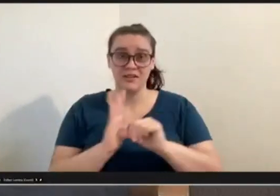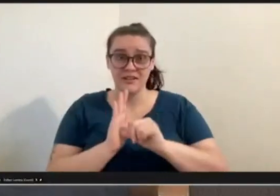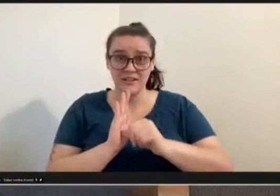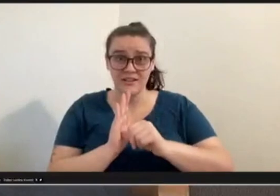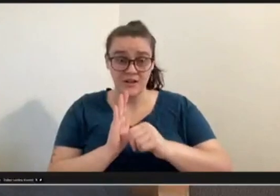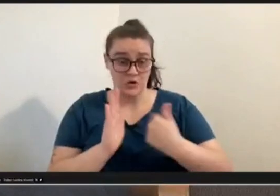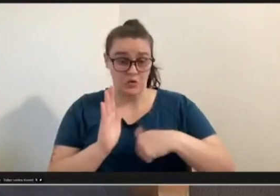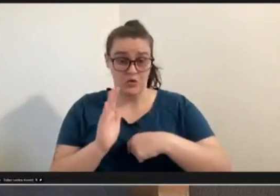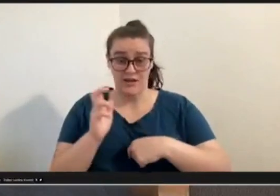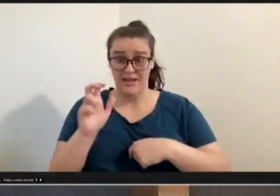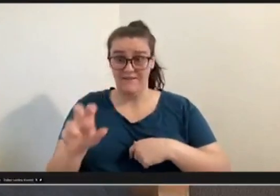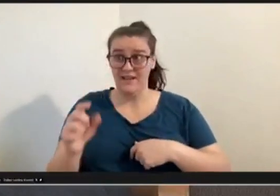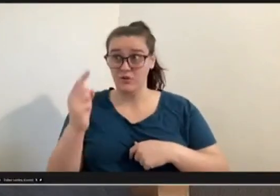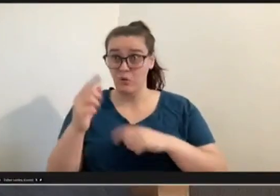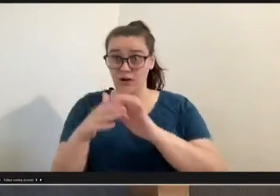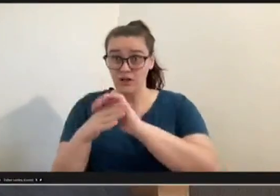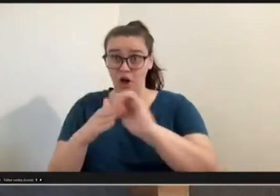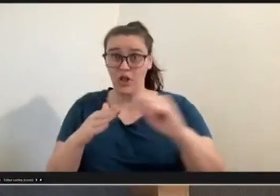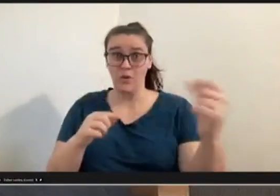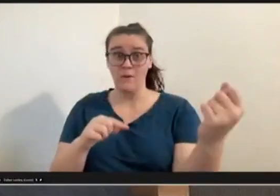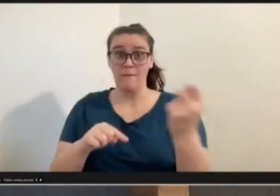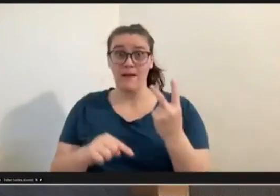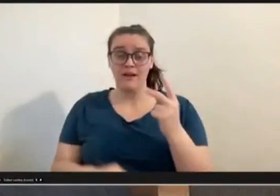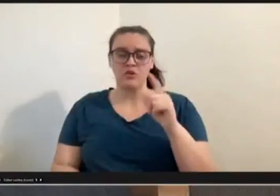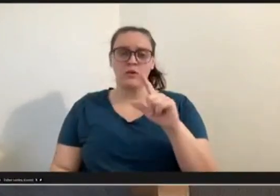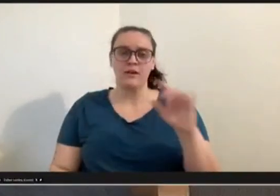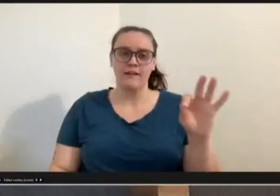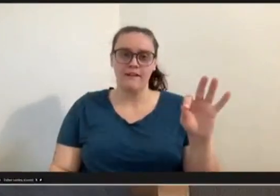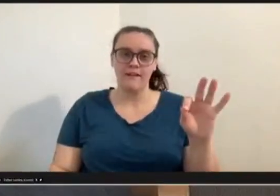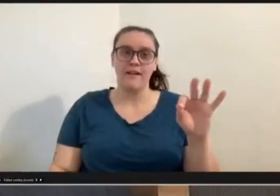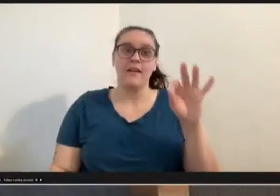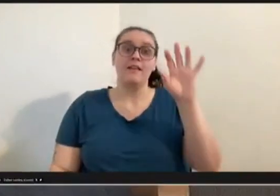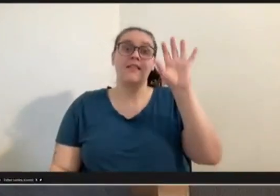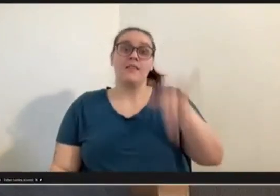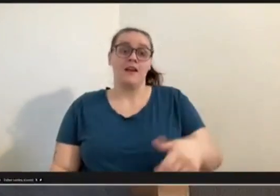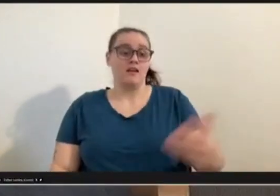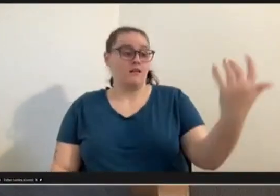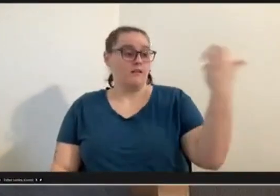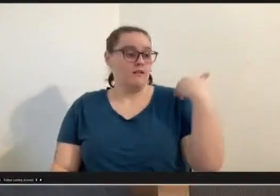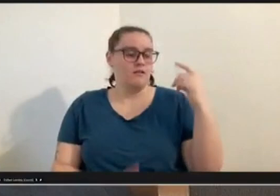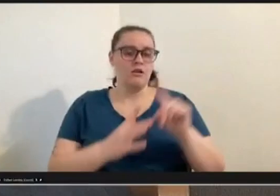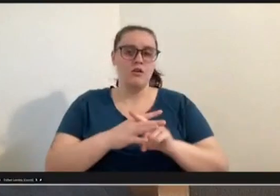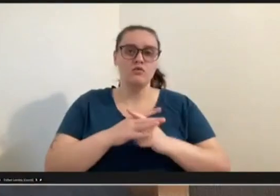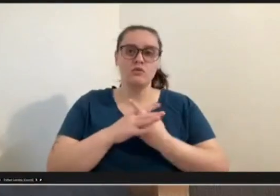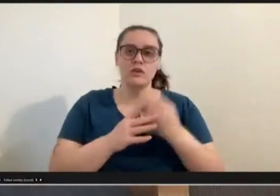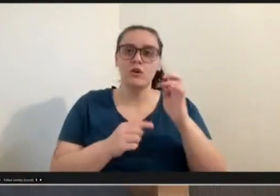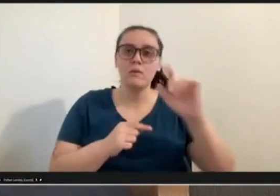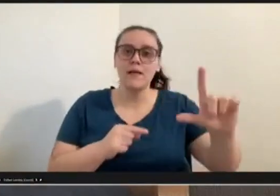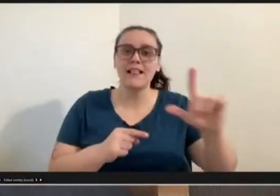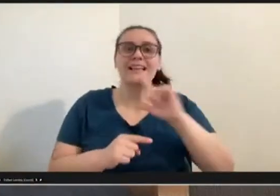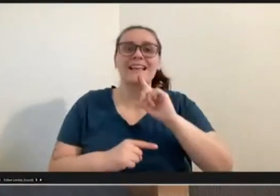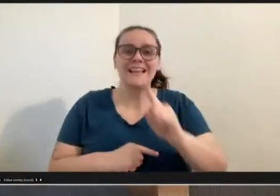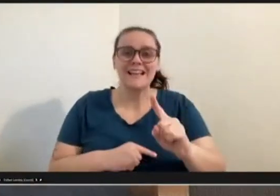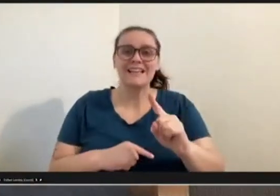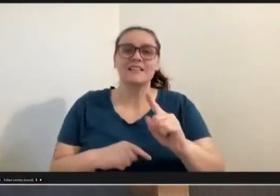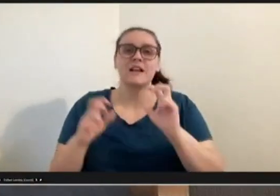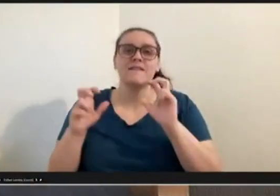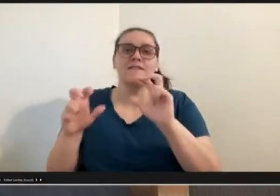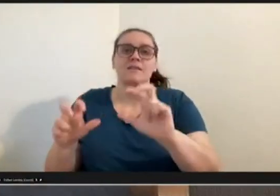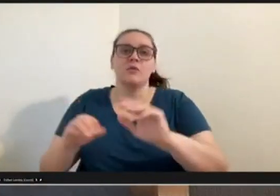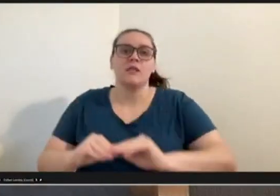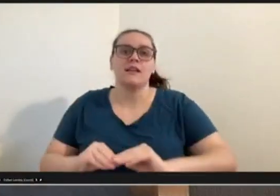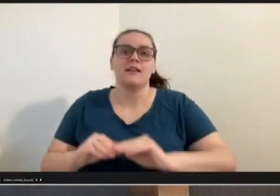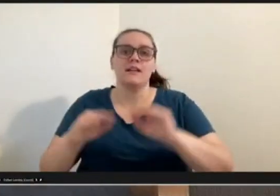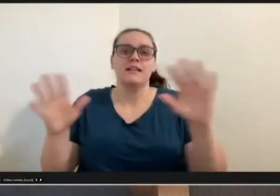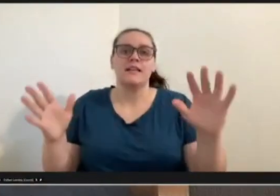as expressed in the original House Bill 2199, is an investment with a clear and obvious direct financial